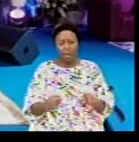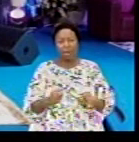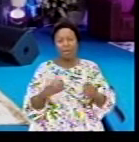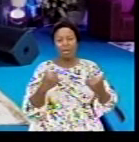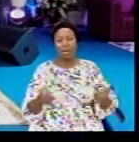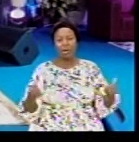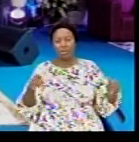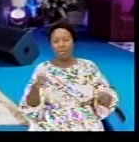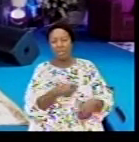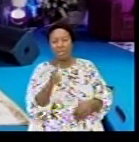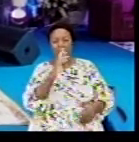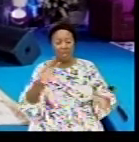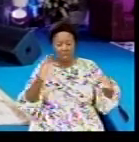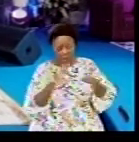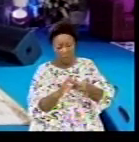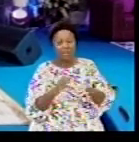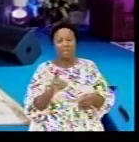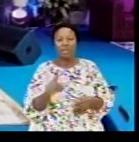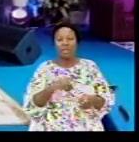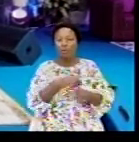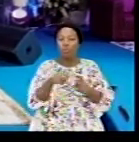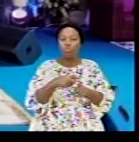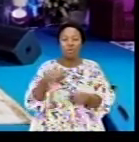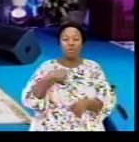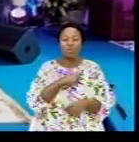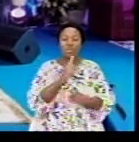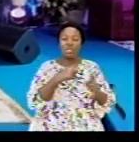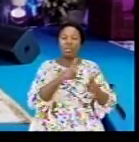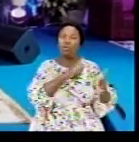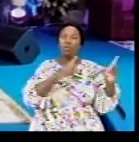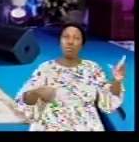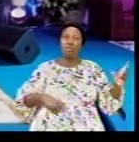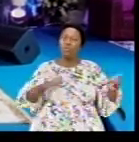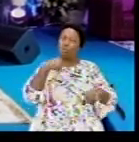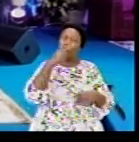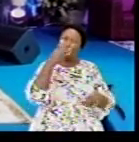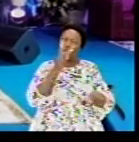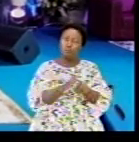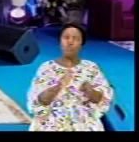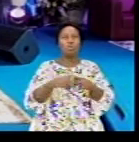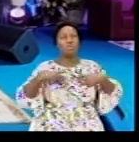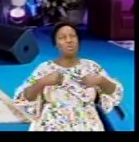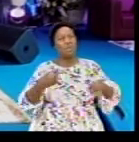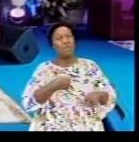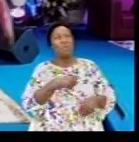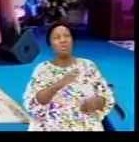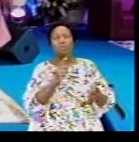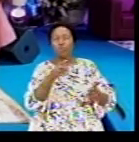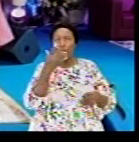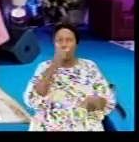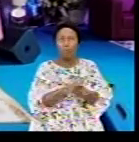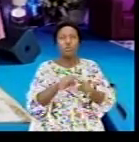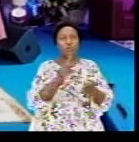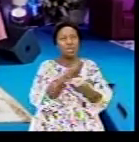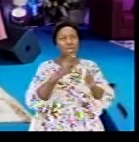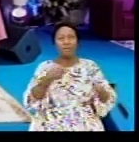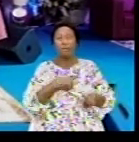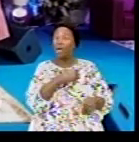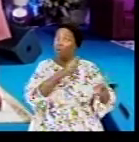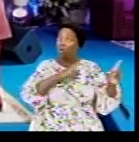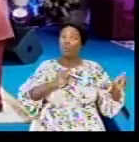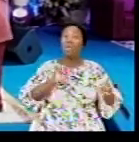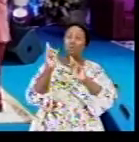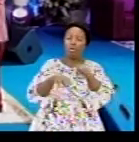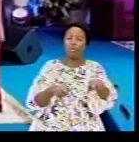they are connected. When we say, Lord, you said you will heal. You said you will deliver. And Lord, I come.